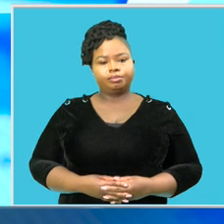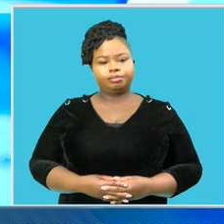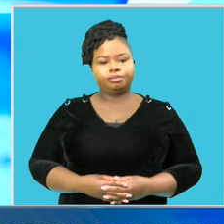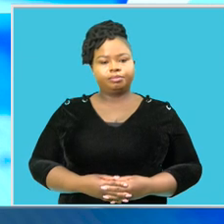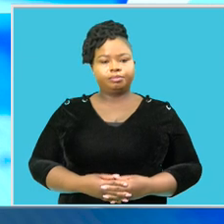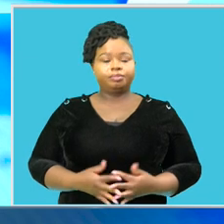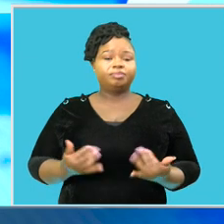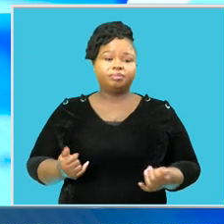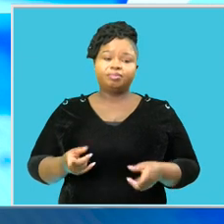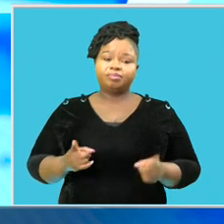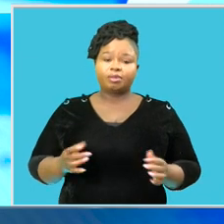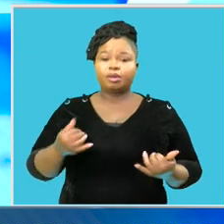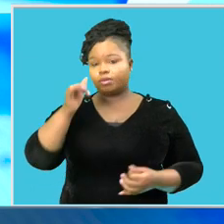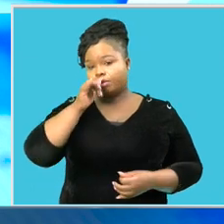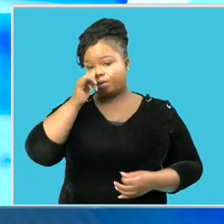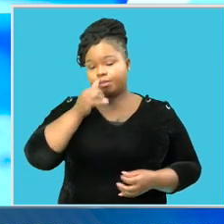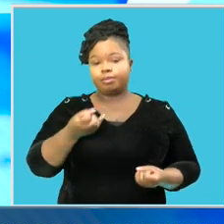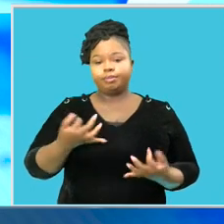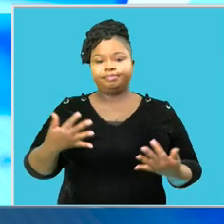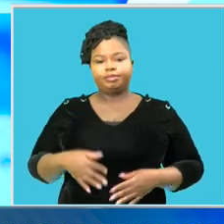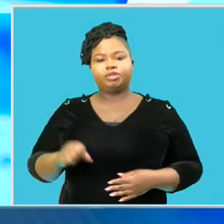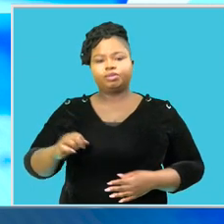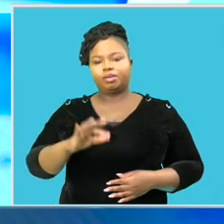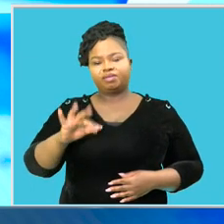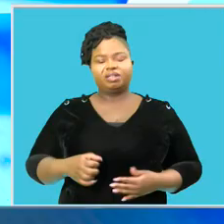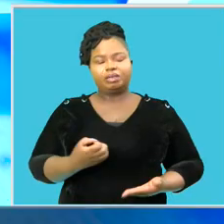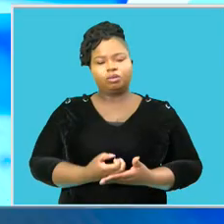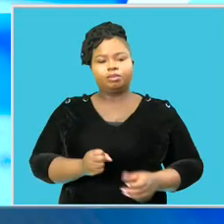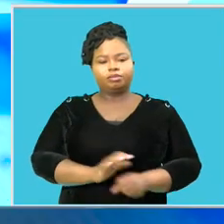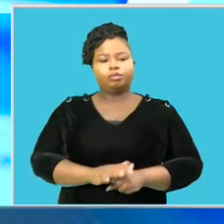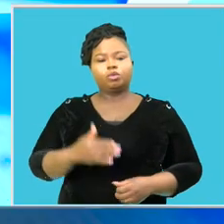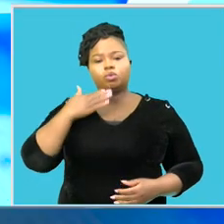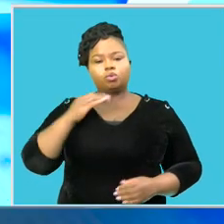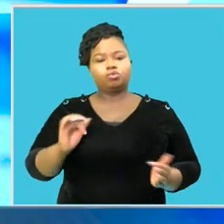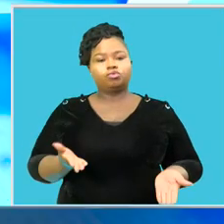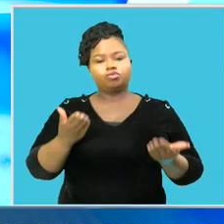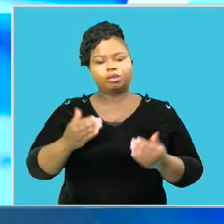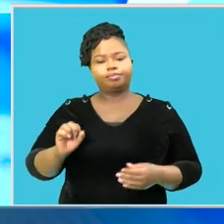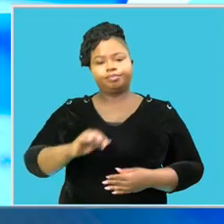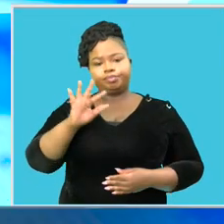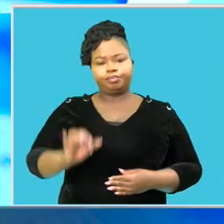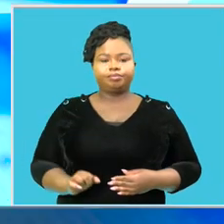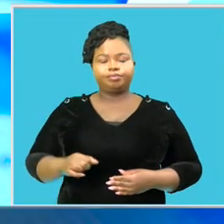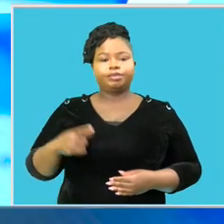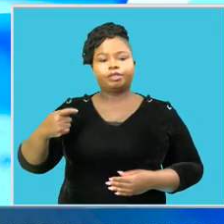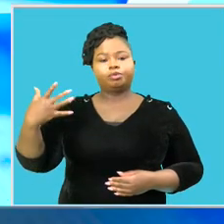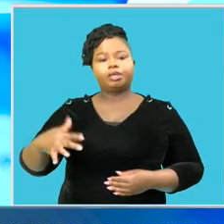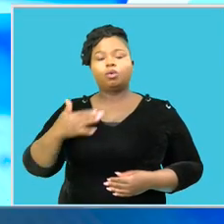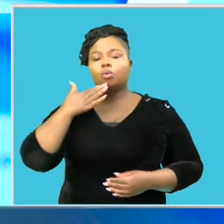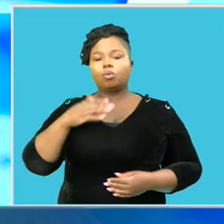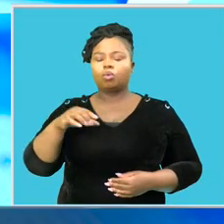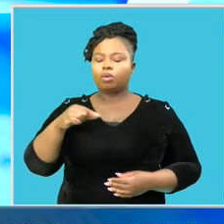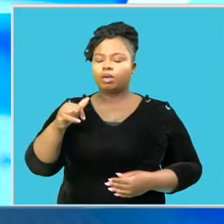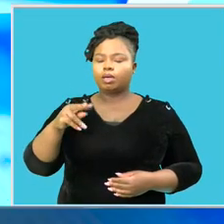Njengoba ubugebengu buqhubeka nokumisa kabo umnotho waseNingizimu Afrika, usotswebhu weRise eMzansi ePhalamende likazwelonke uMakashule